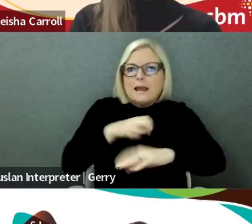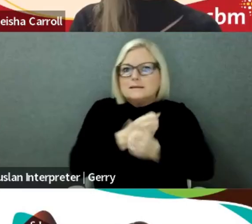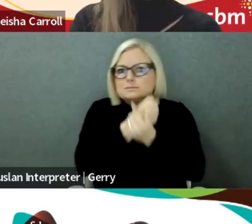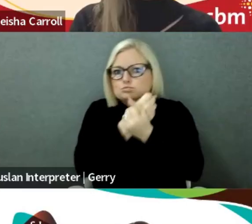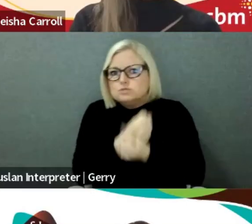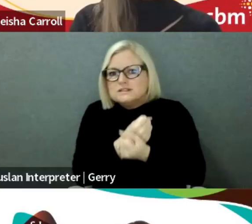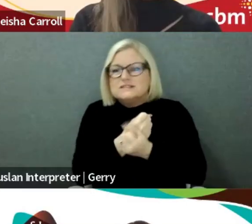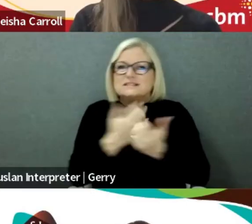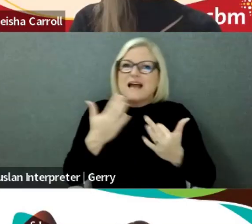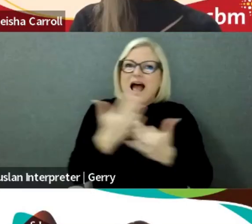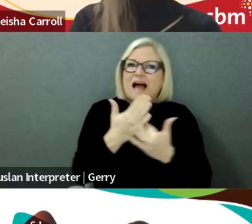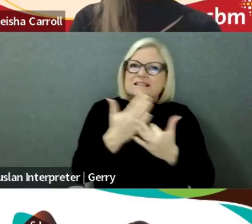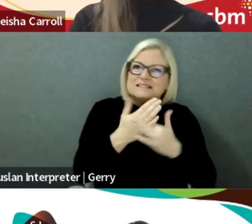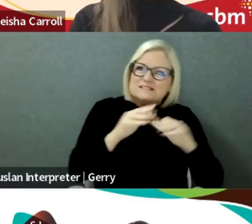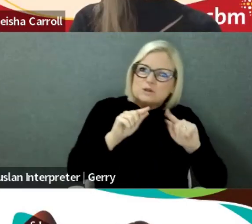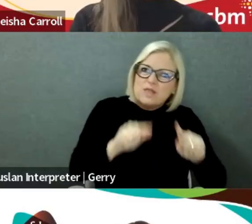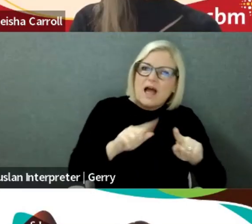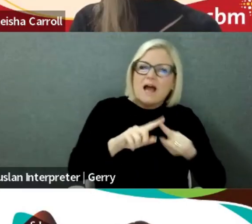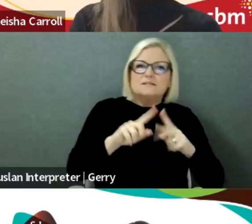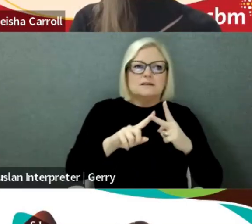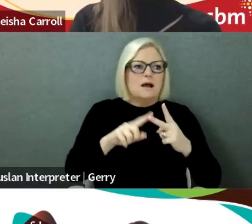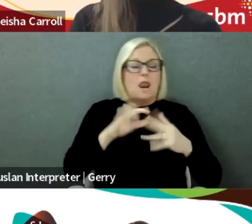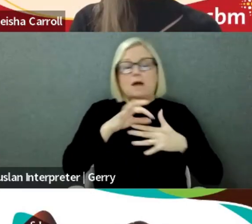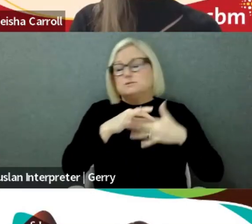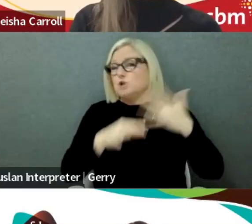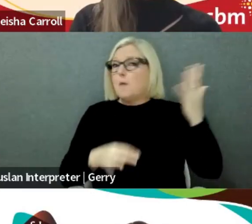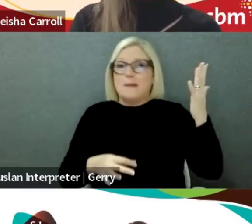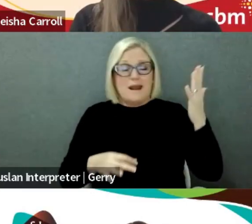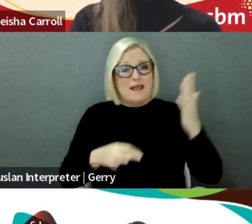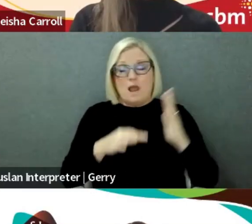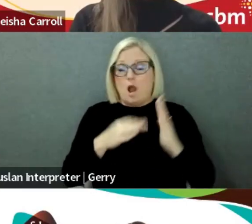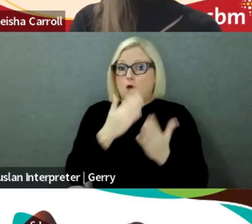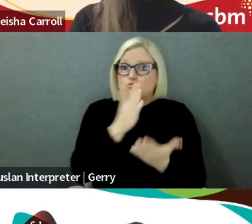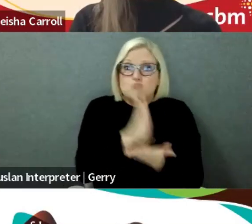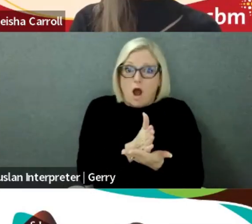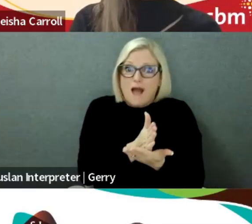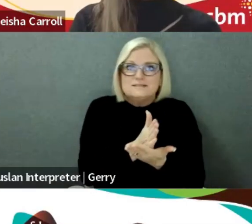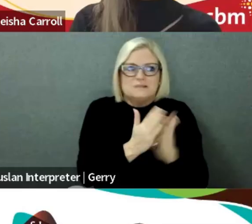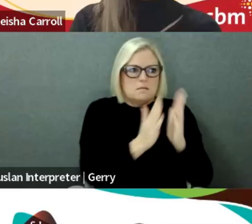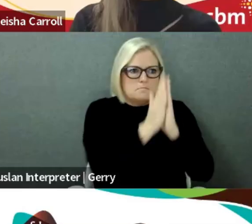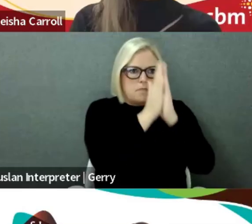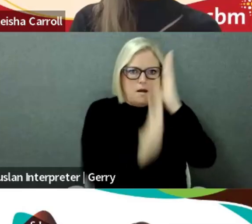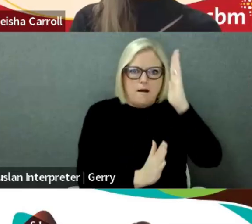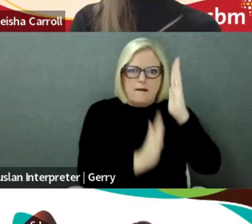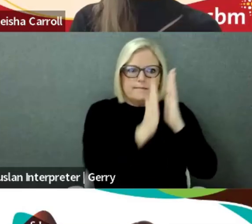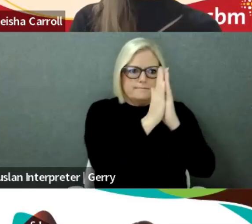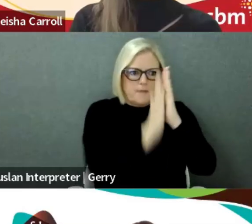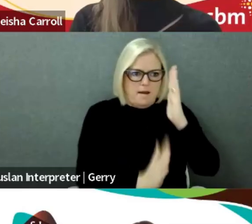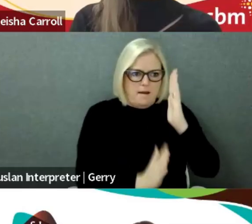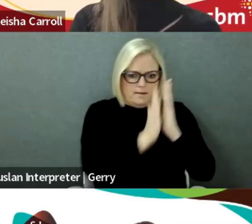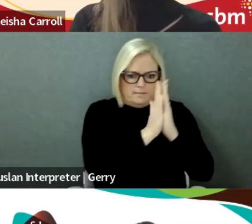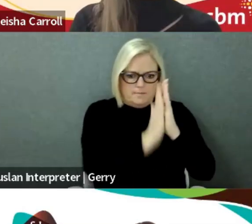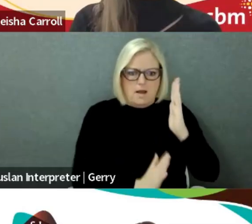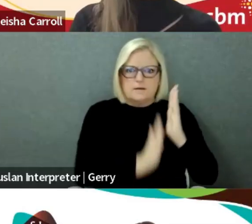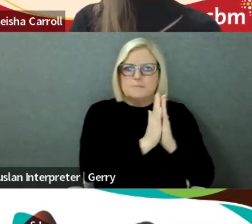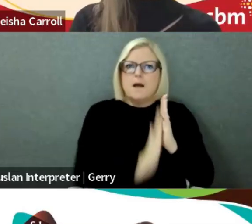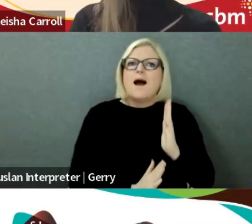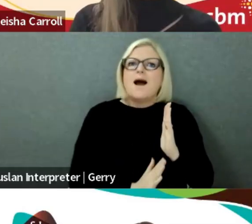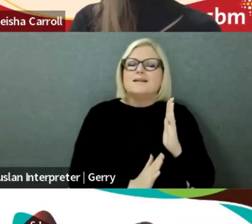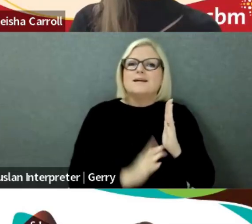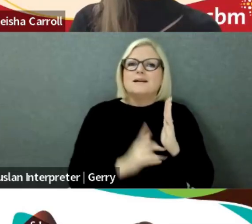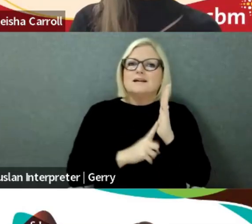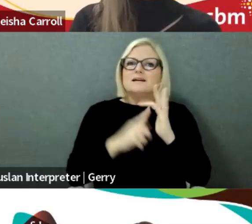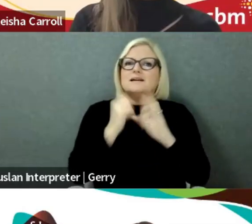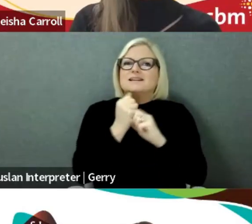all of these CRPD rights are urgent in this context because they are closely connected. Legal capacity,